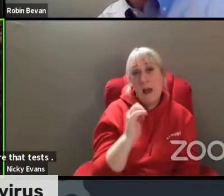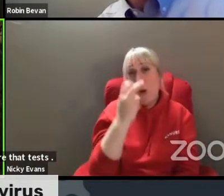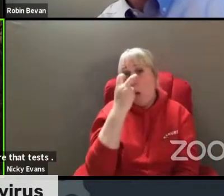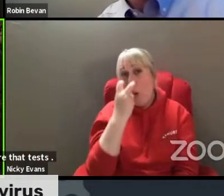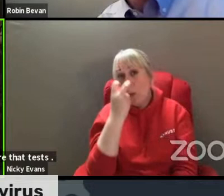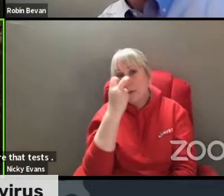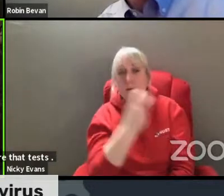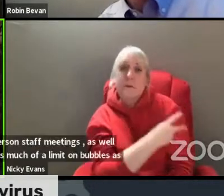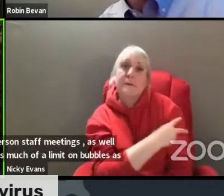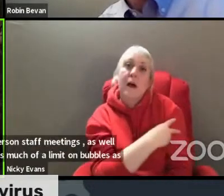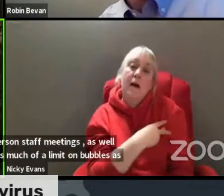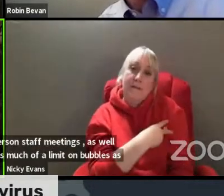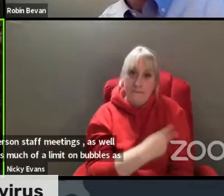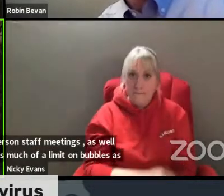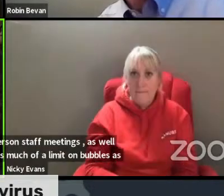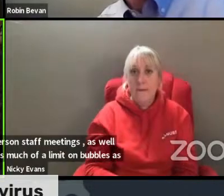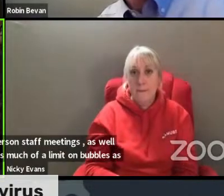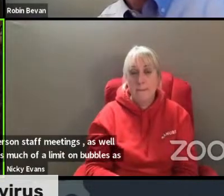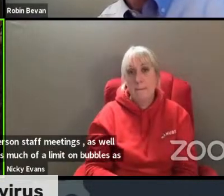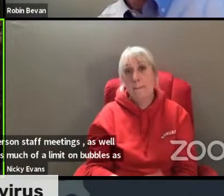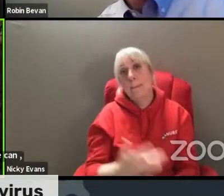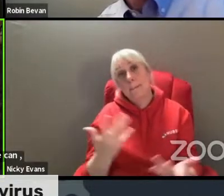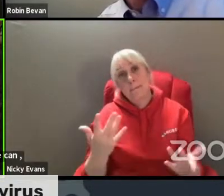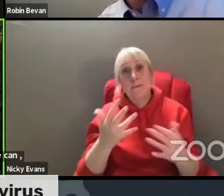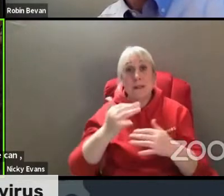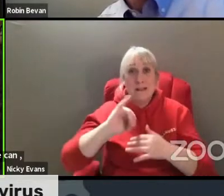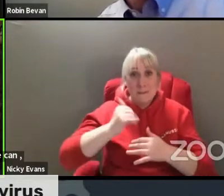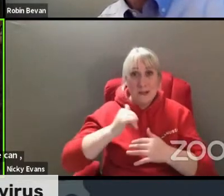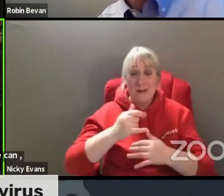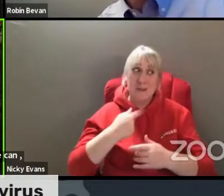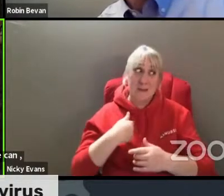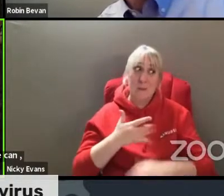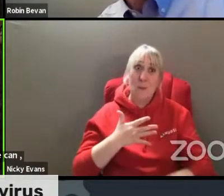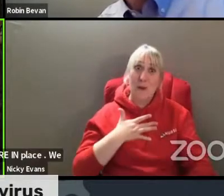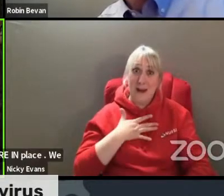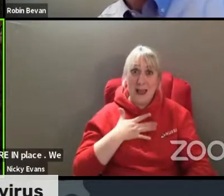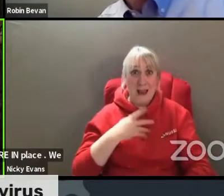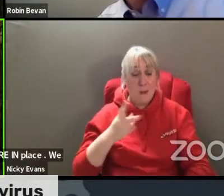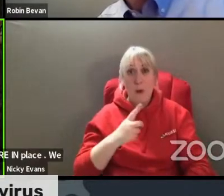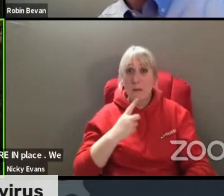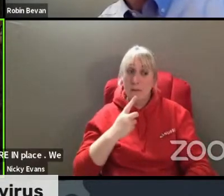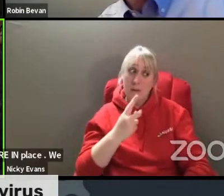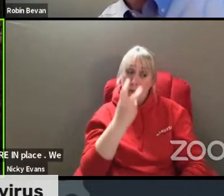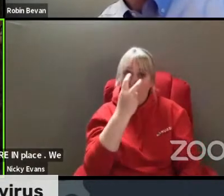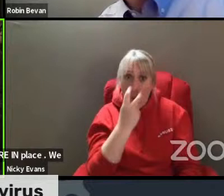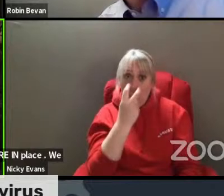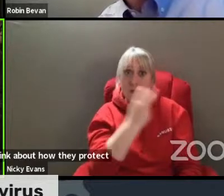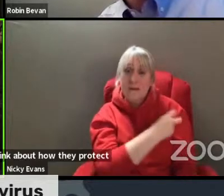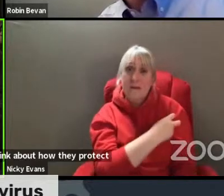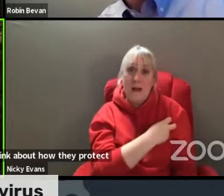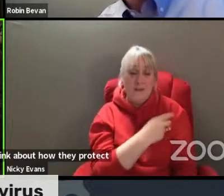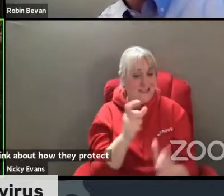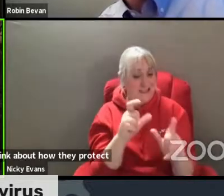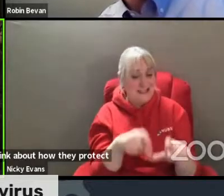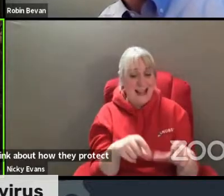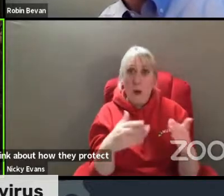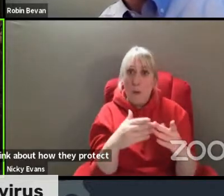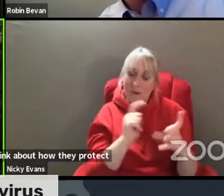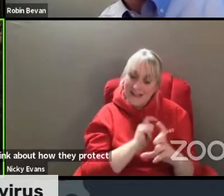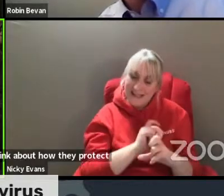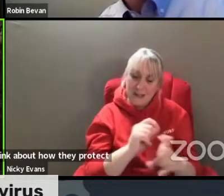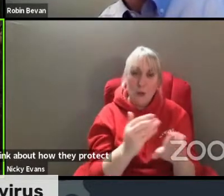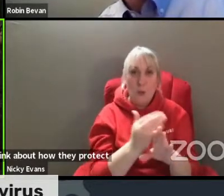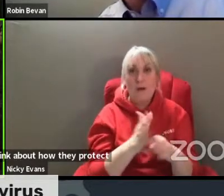some cases that might be, and if it can be, we'd like it to be, continuing to work from home. In others, it may be being in the